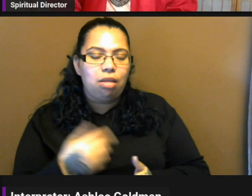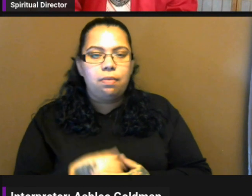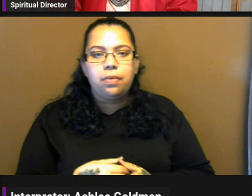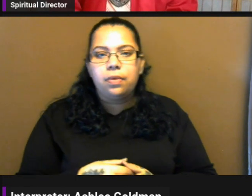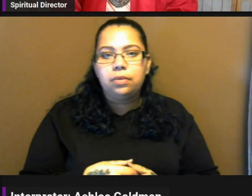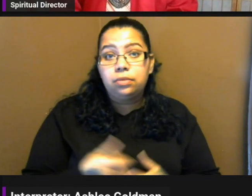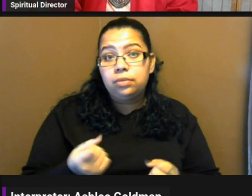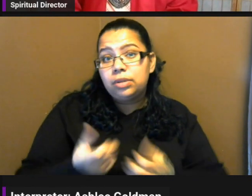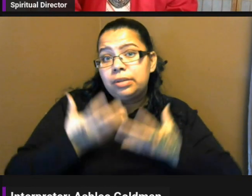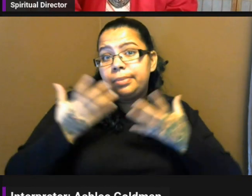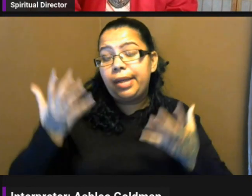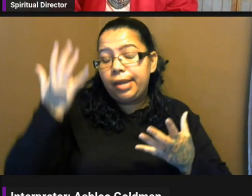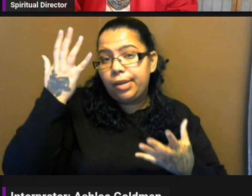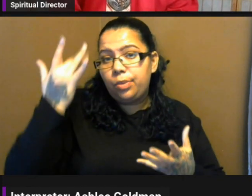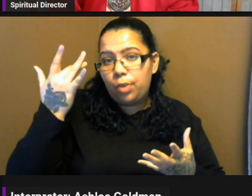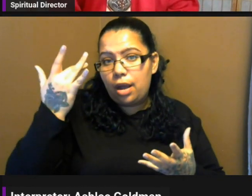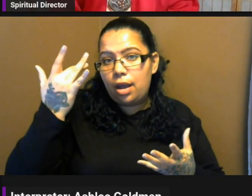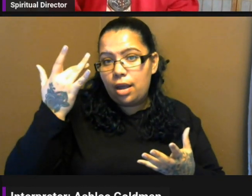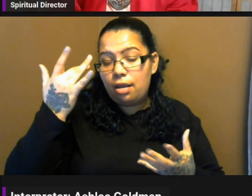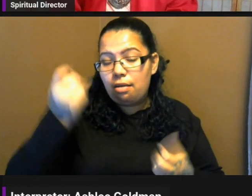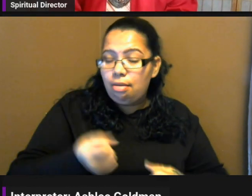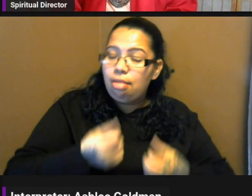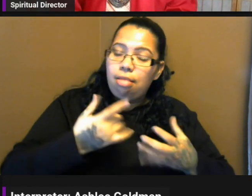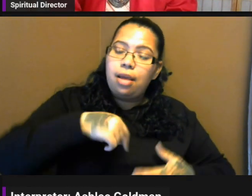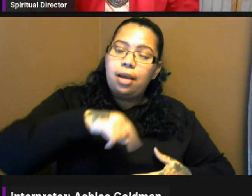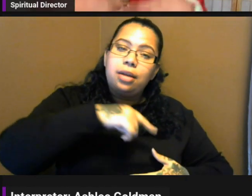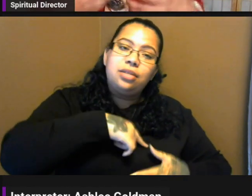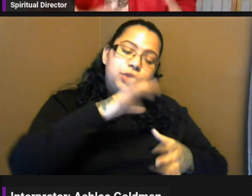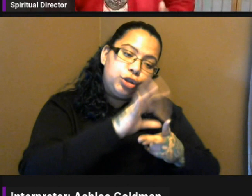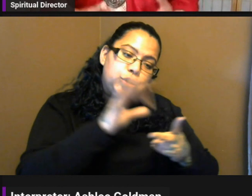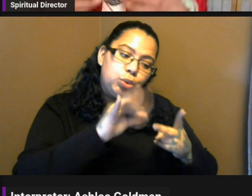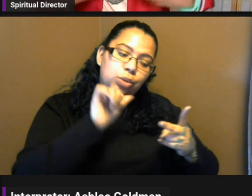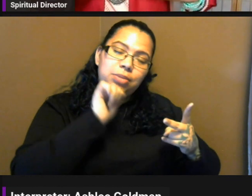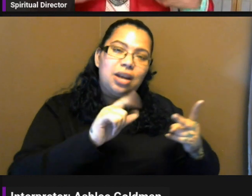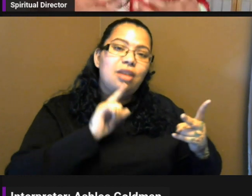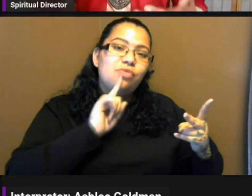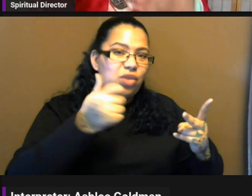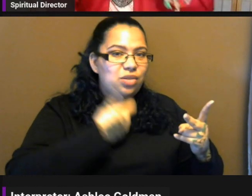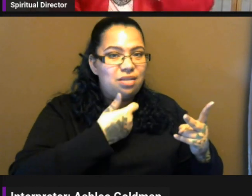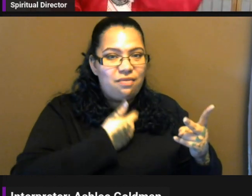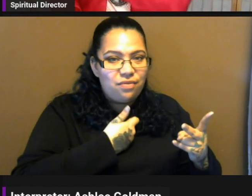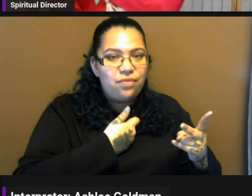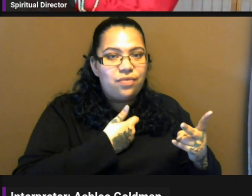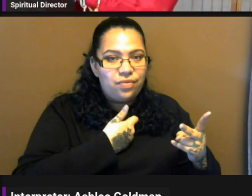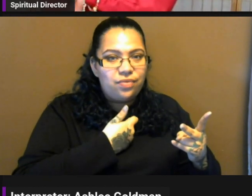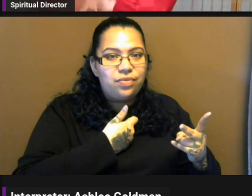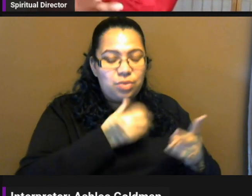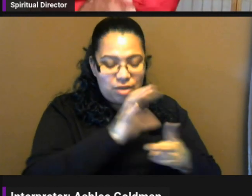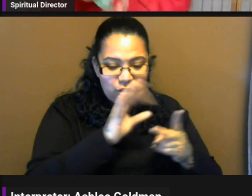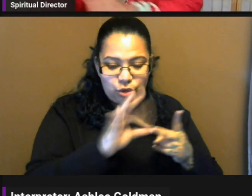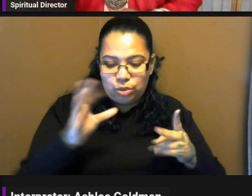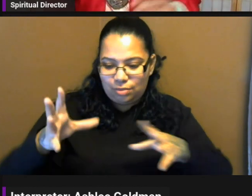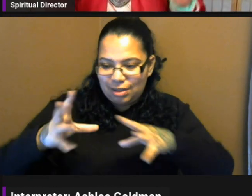us choose inauthenticity. We choose to embrace who they tell us